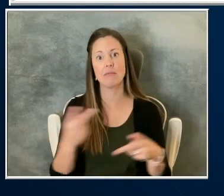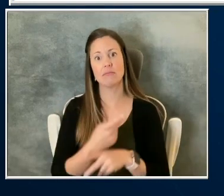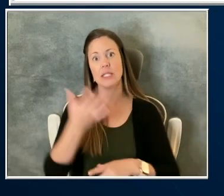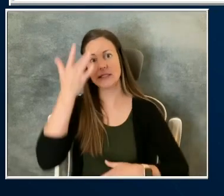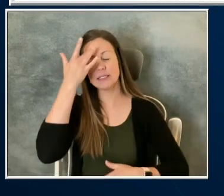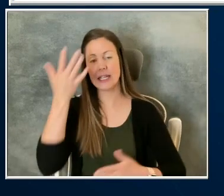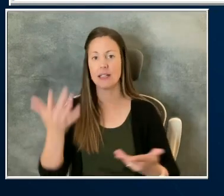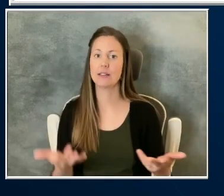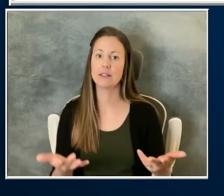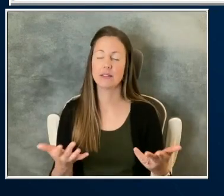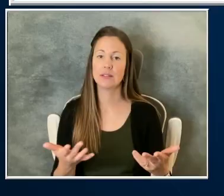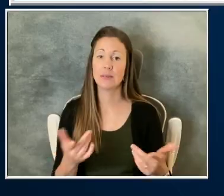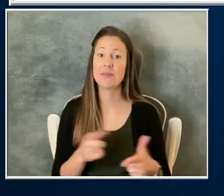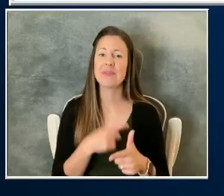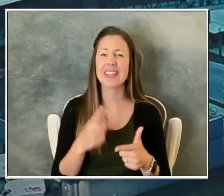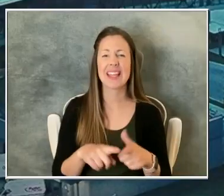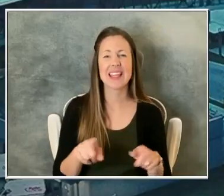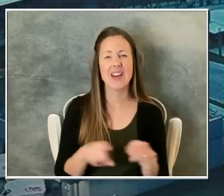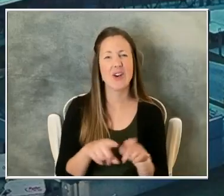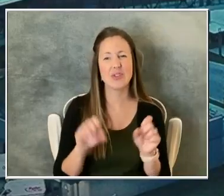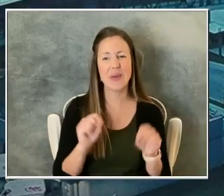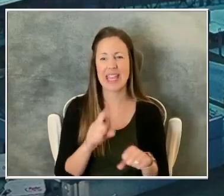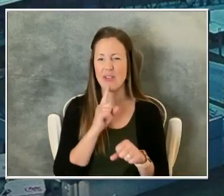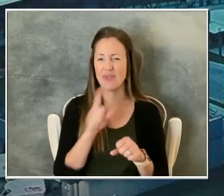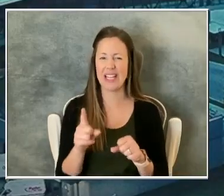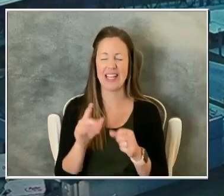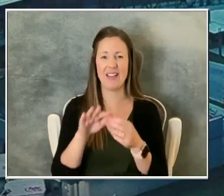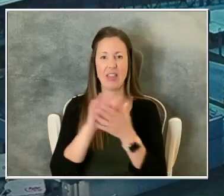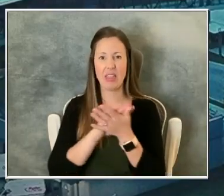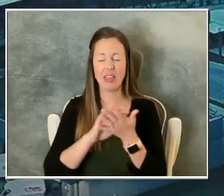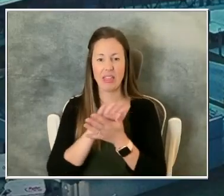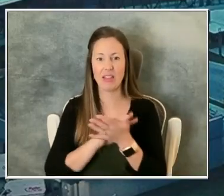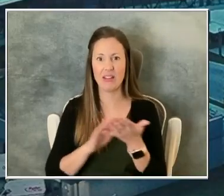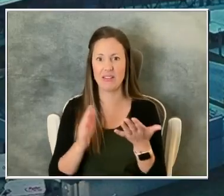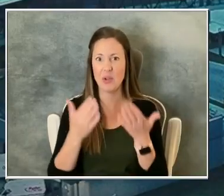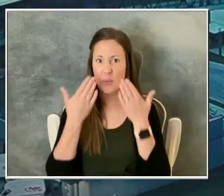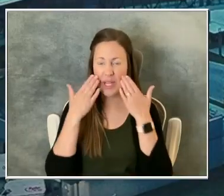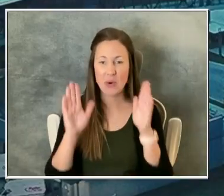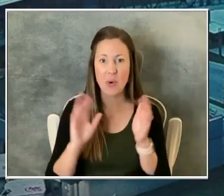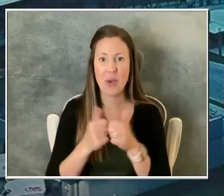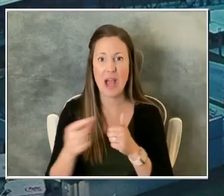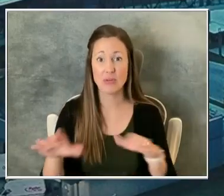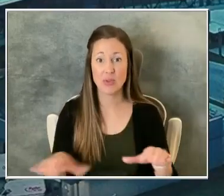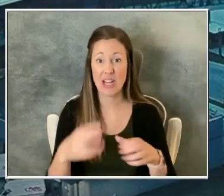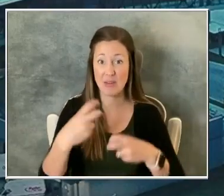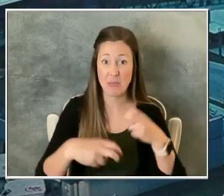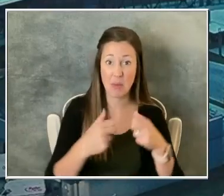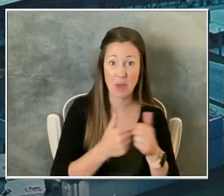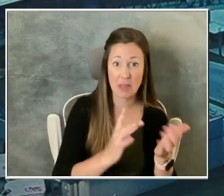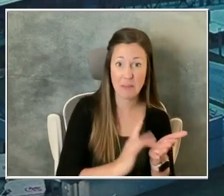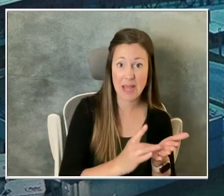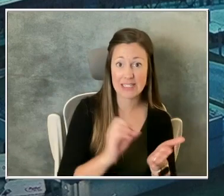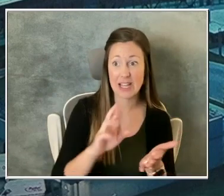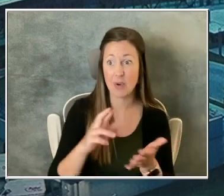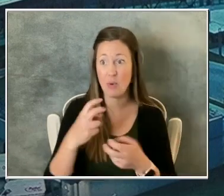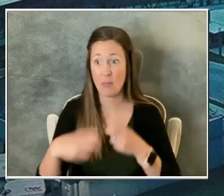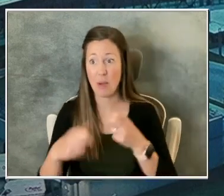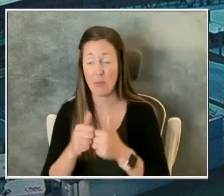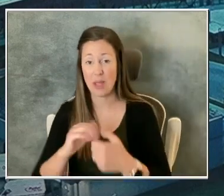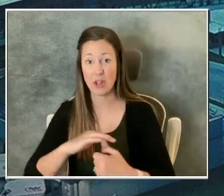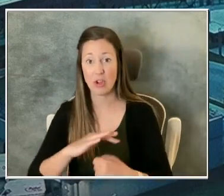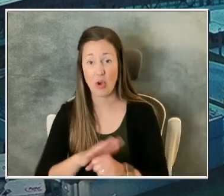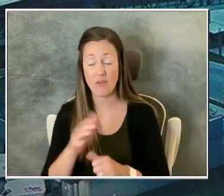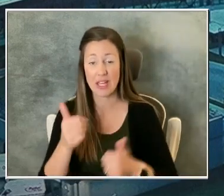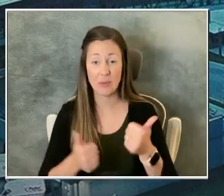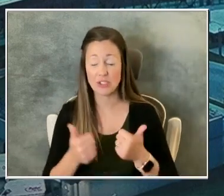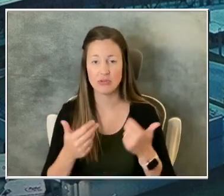can cloud and help us not know how you're doing, because we don't know if you're having a problem with the drug or you're having a problem with long COVID. There are emerging therapies, and I think we would